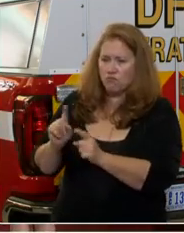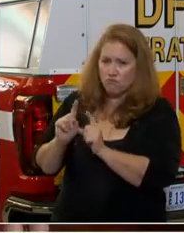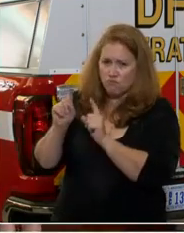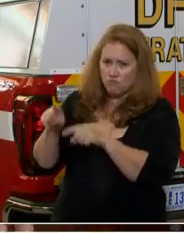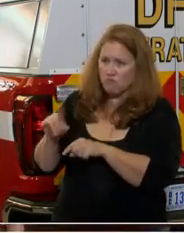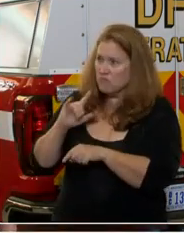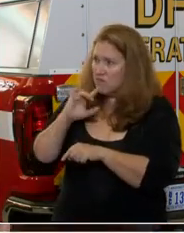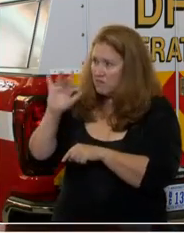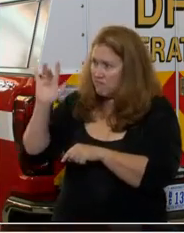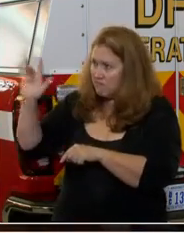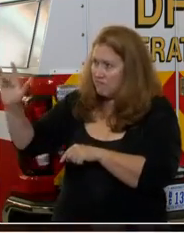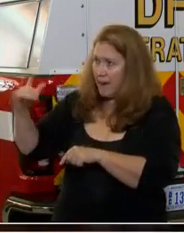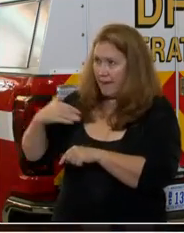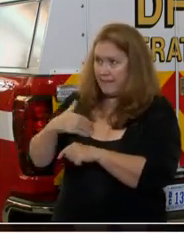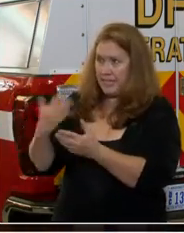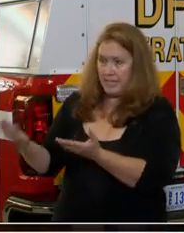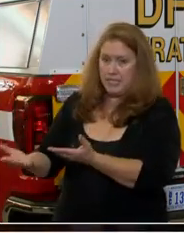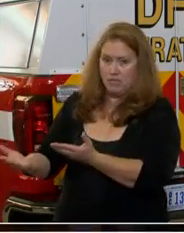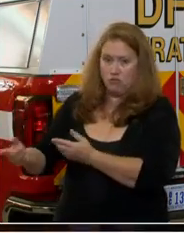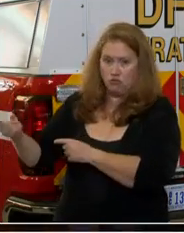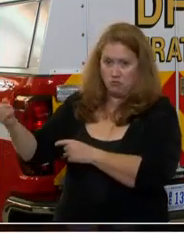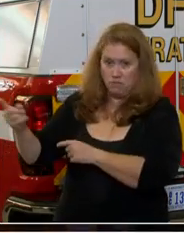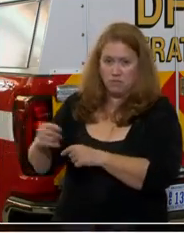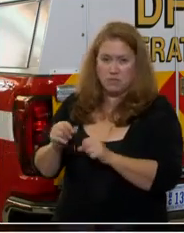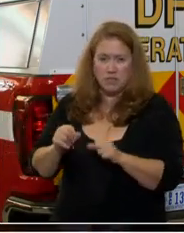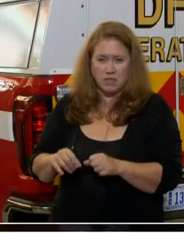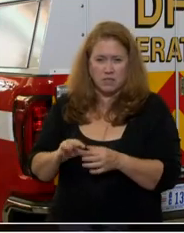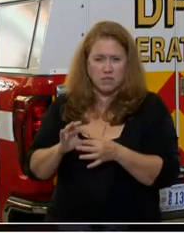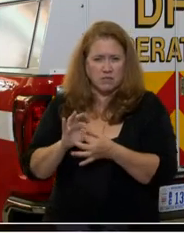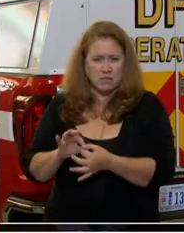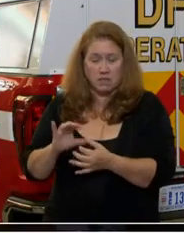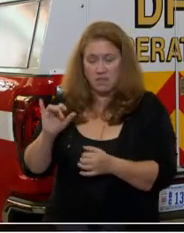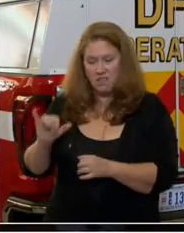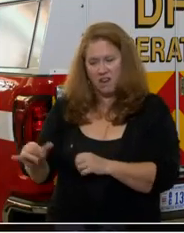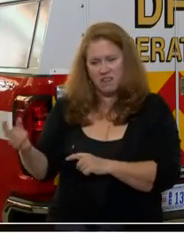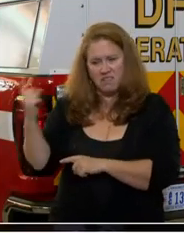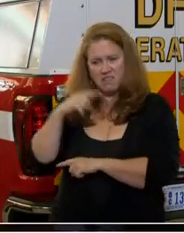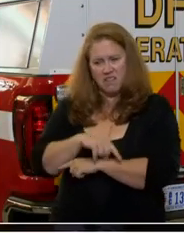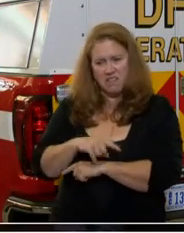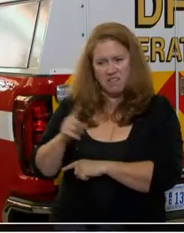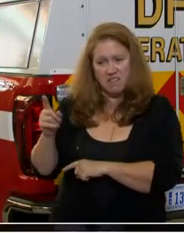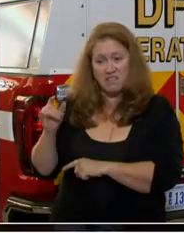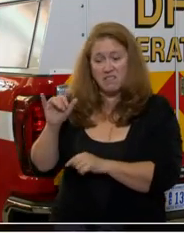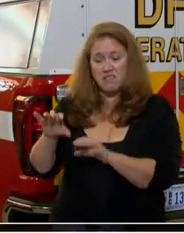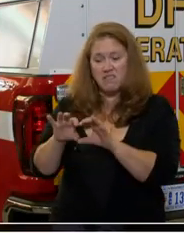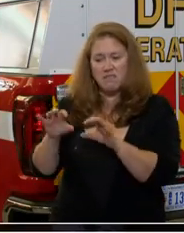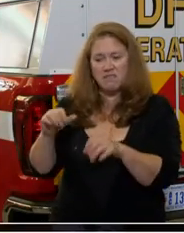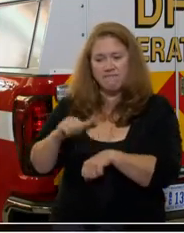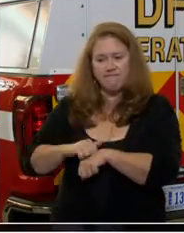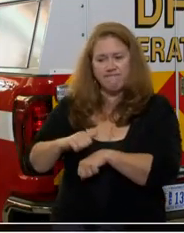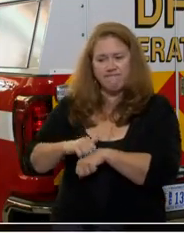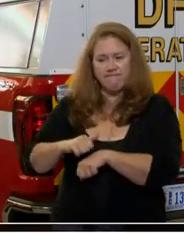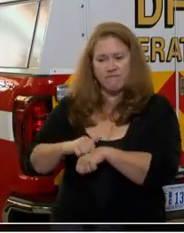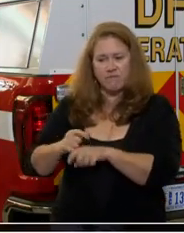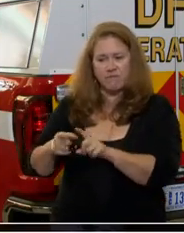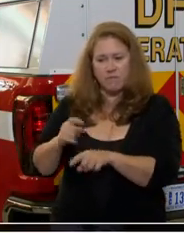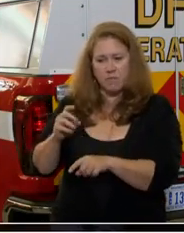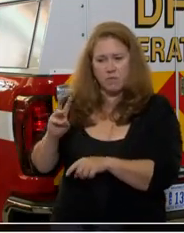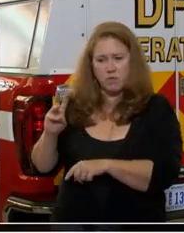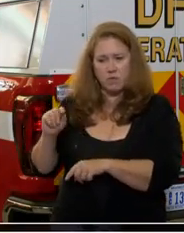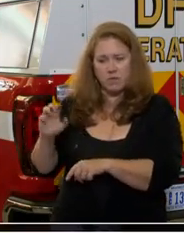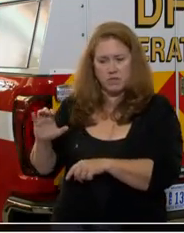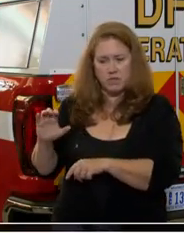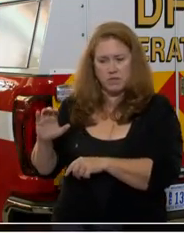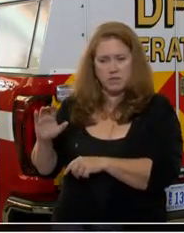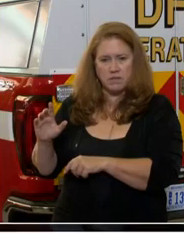in the part of 9/11, and it is here today. So we say never forget, which to me means remembering